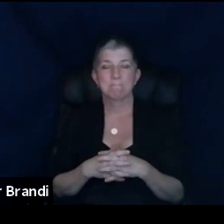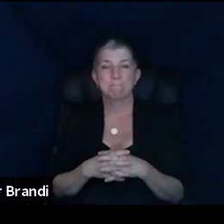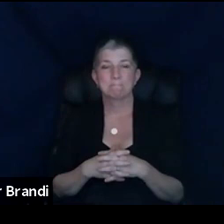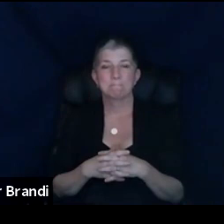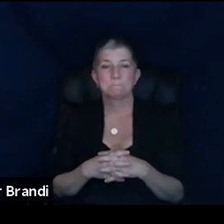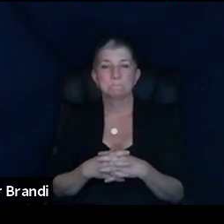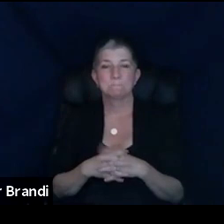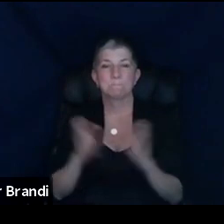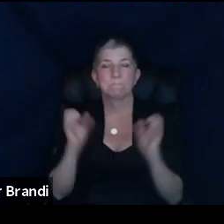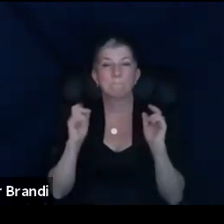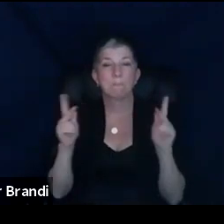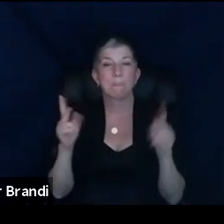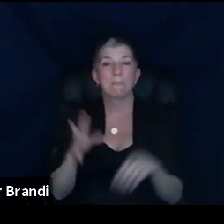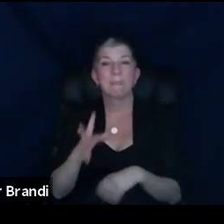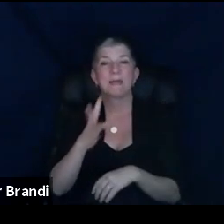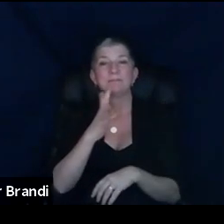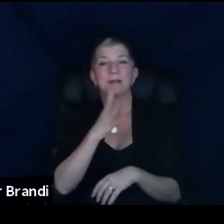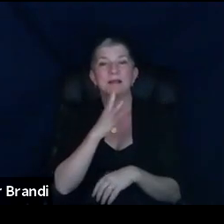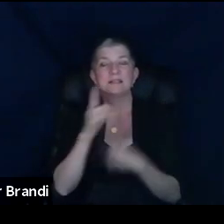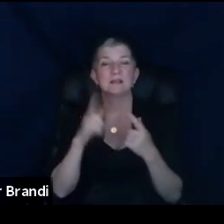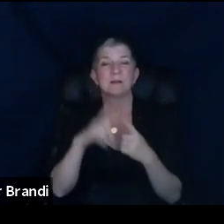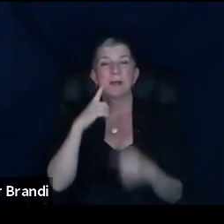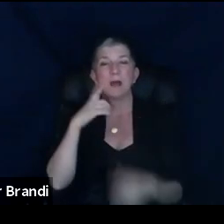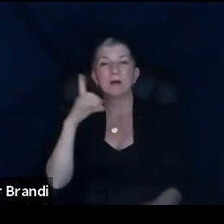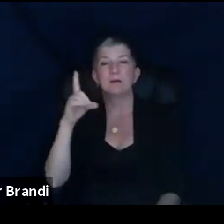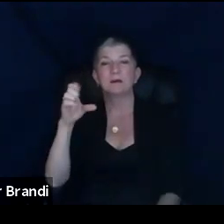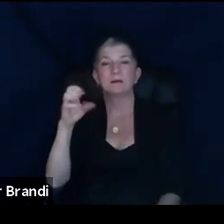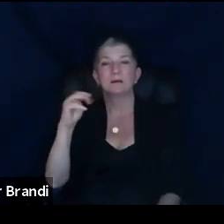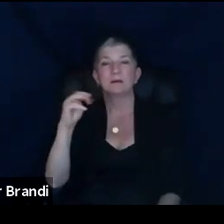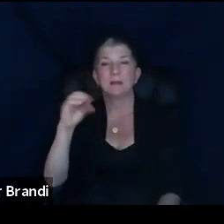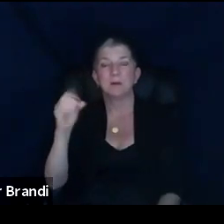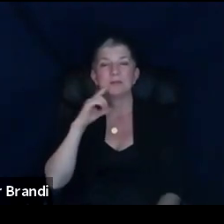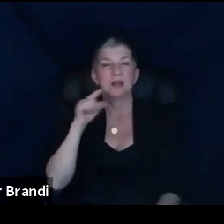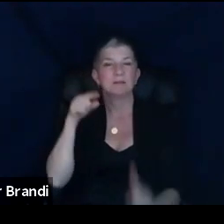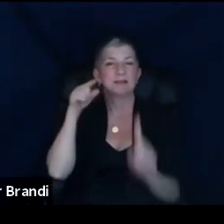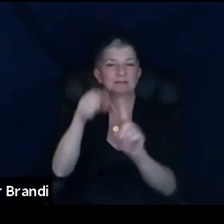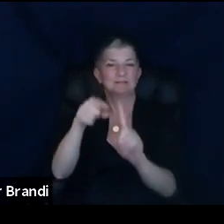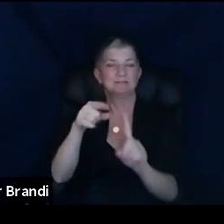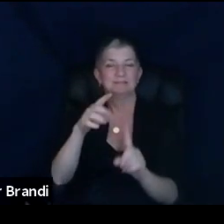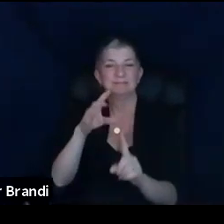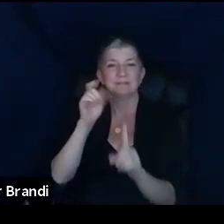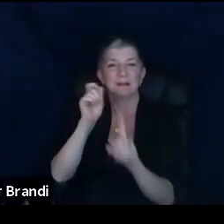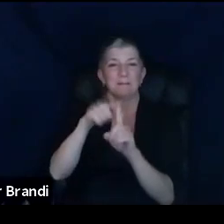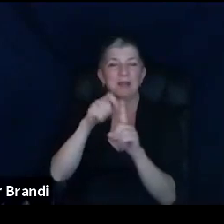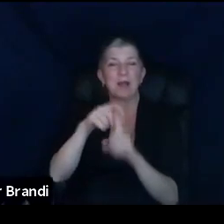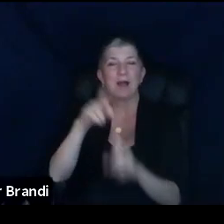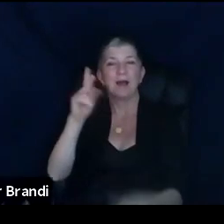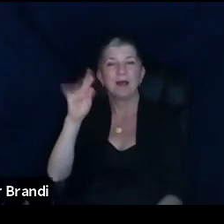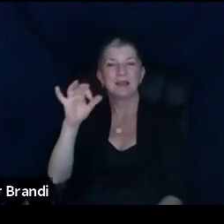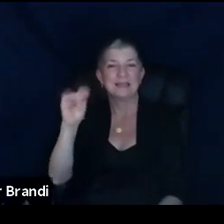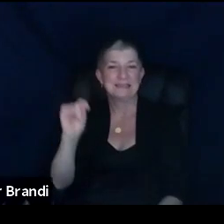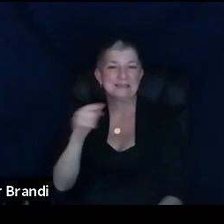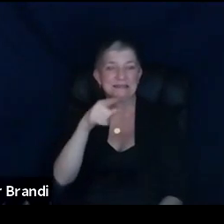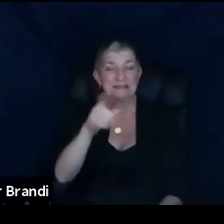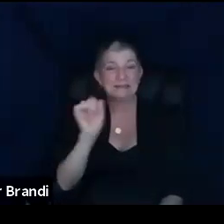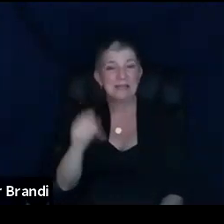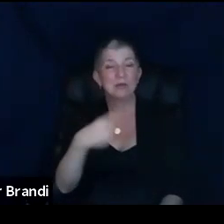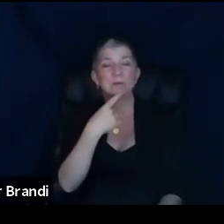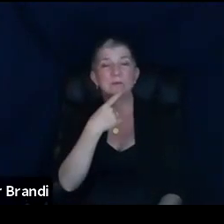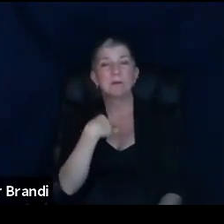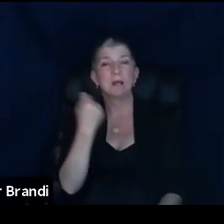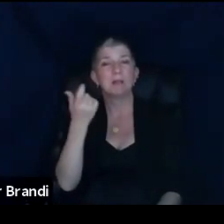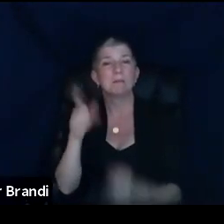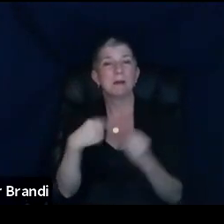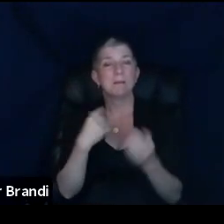Let's talk about demos for a second, and I'm going to pick on Kitten. Kitten, can you tell me a little bit about some